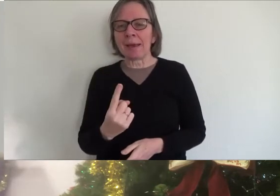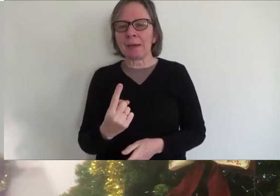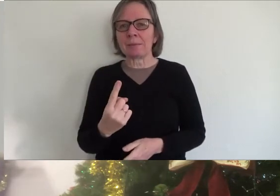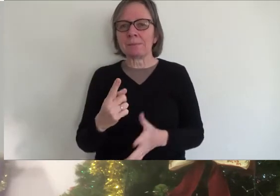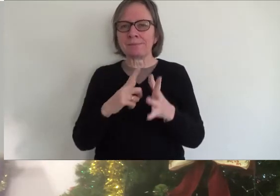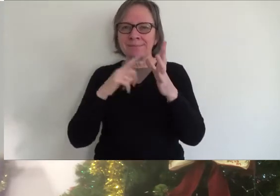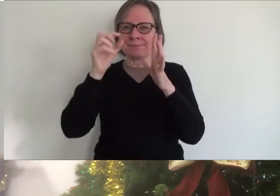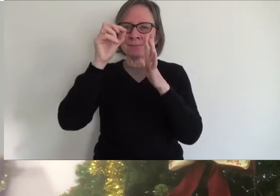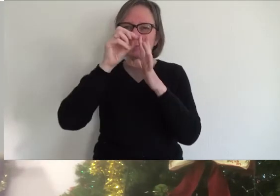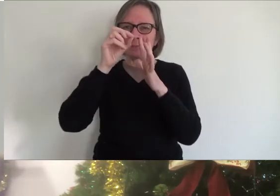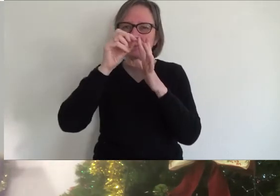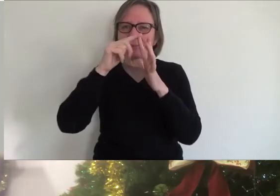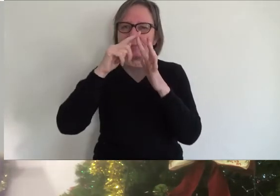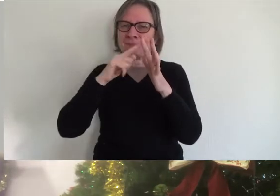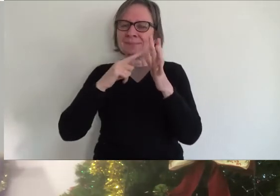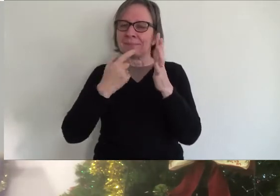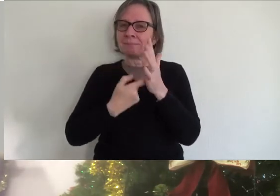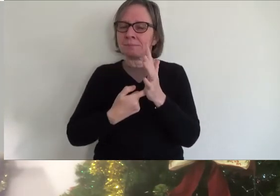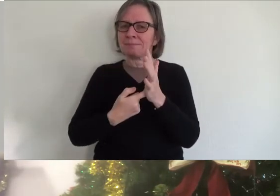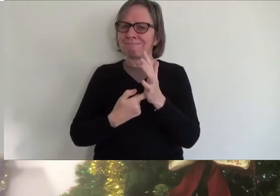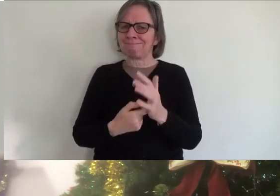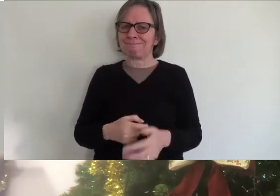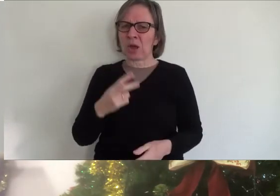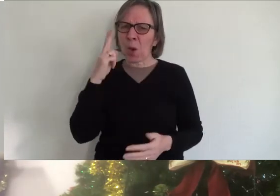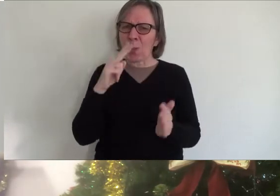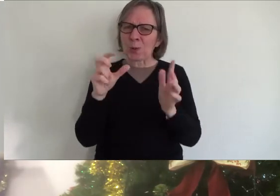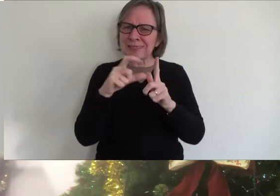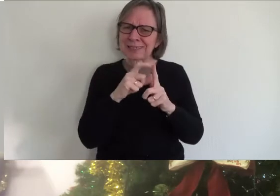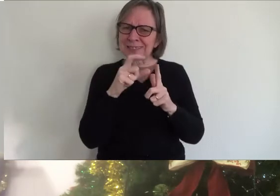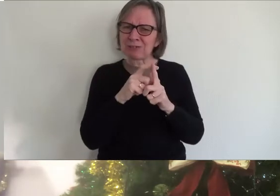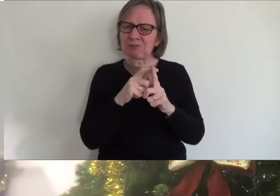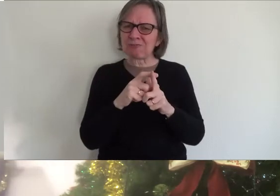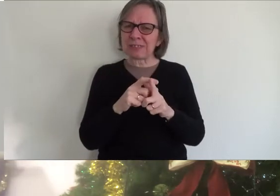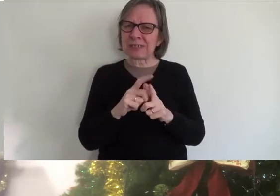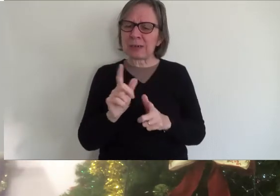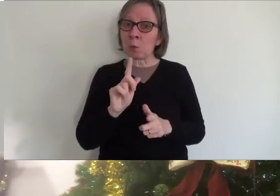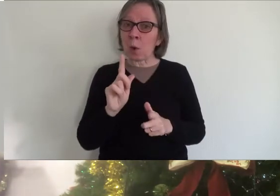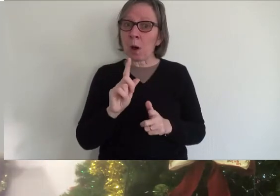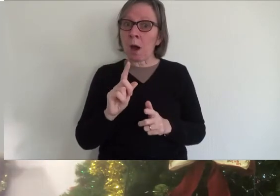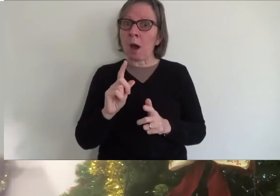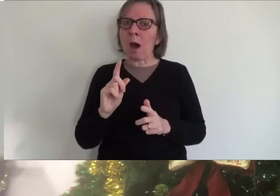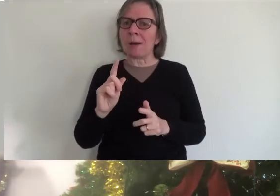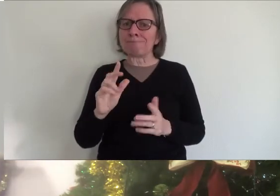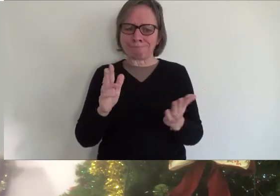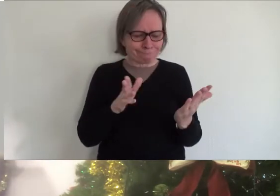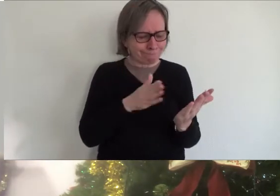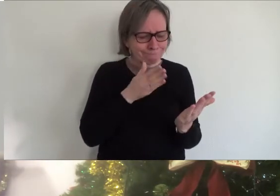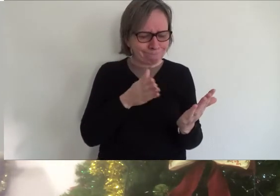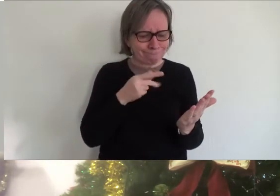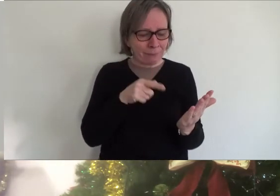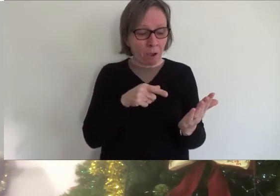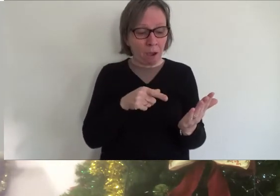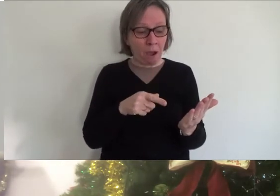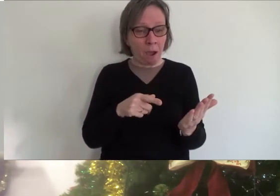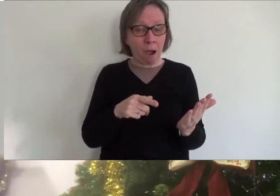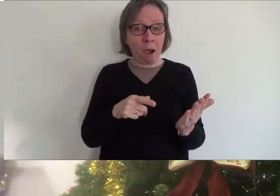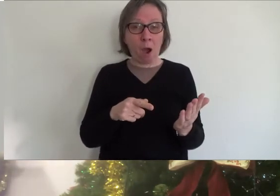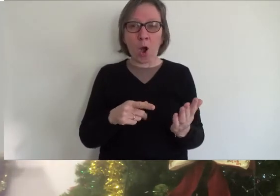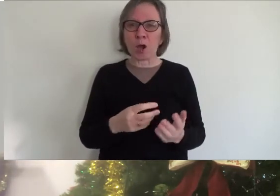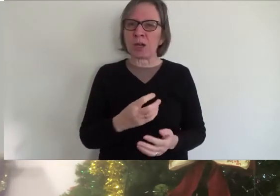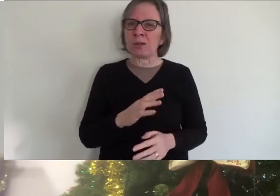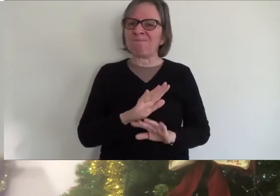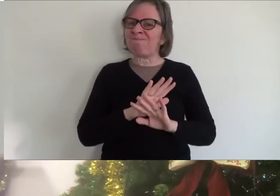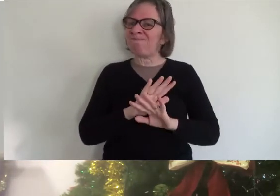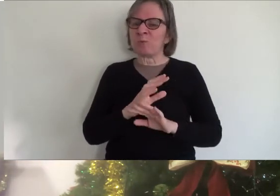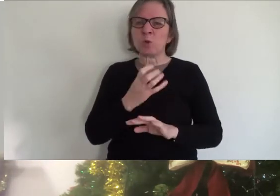And if we look up some dictionary definitions of Epiphany, we get manifestation of Christ to the Gentiles as represented